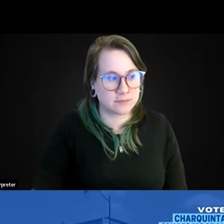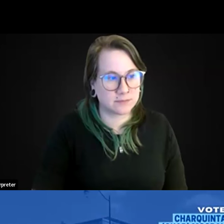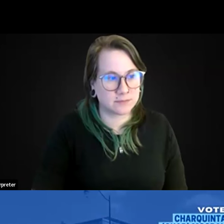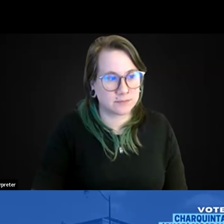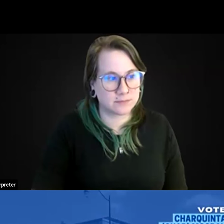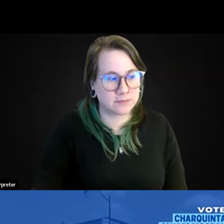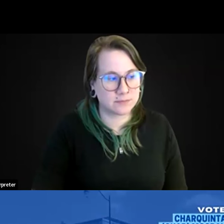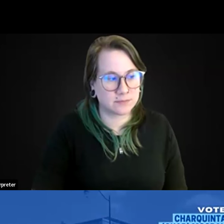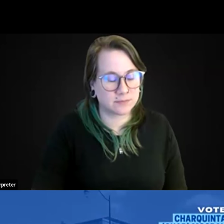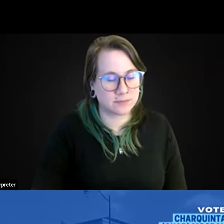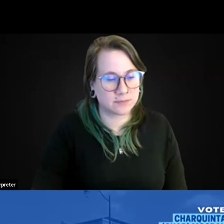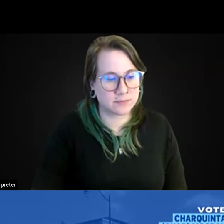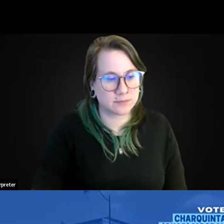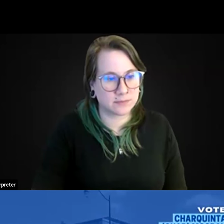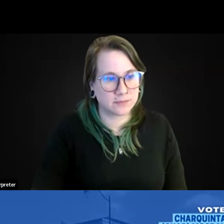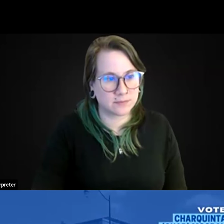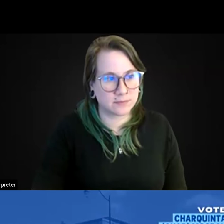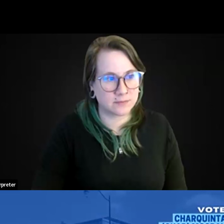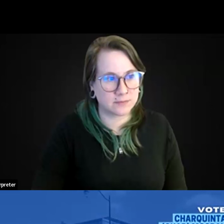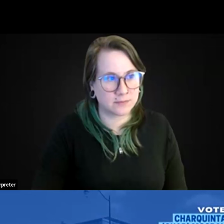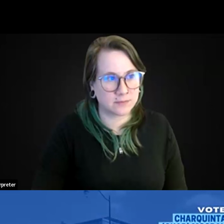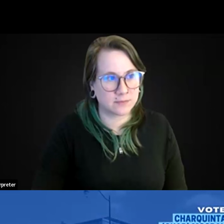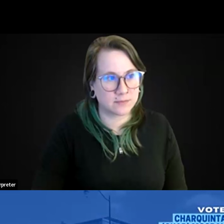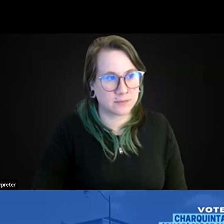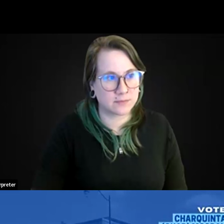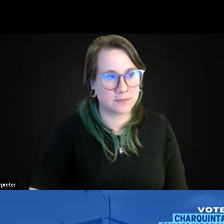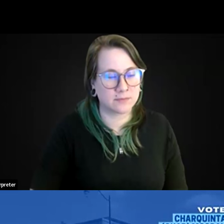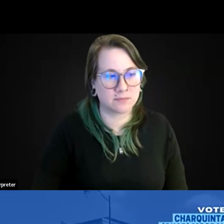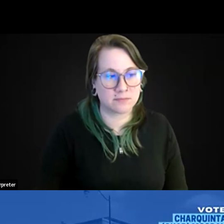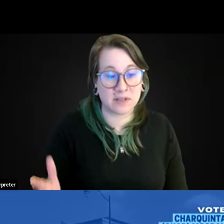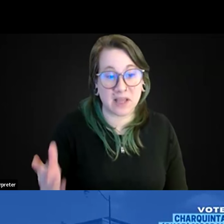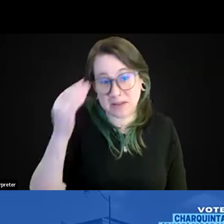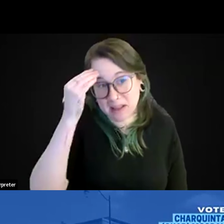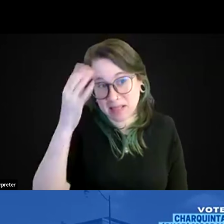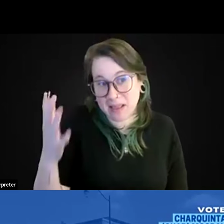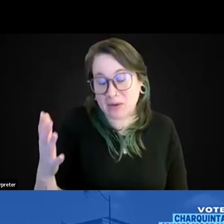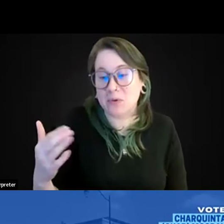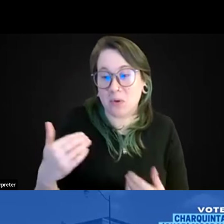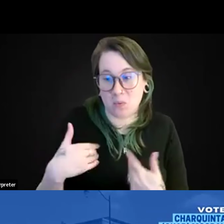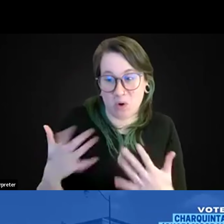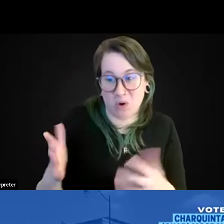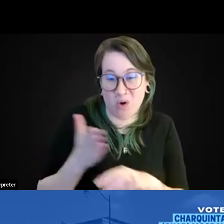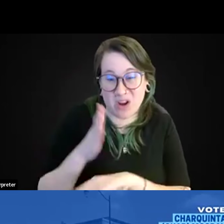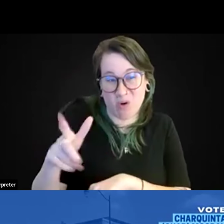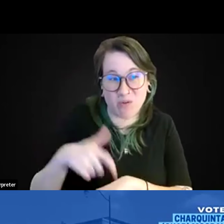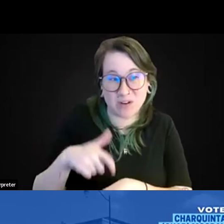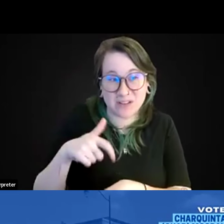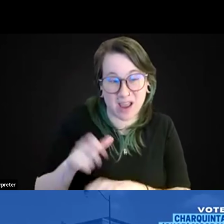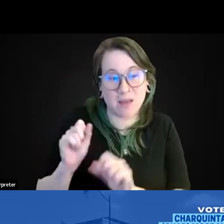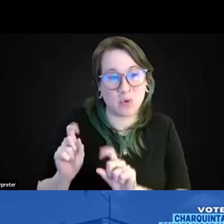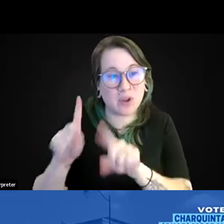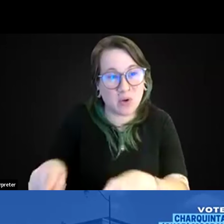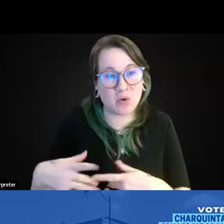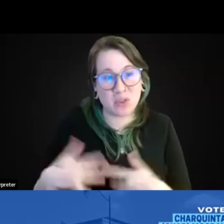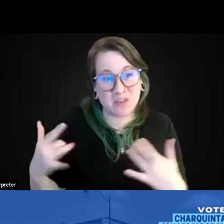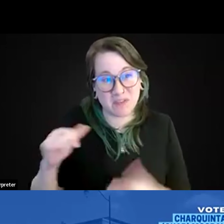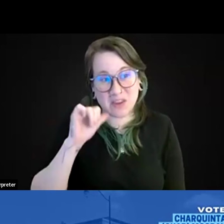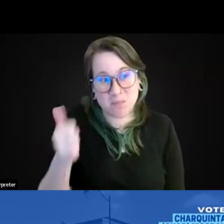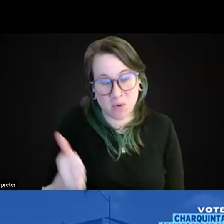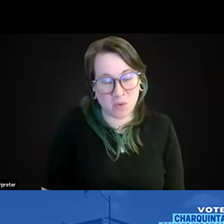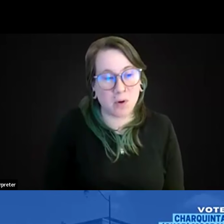Ms. Henderson, as I said, we went over our time, and you can go ahead and go to the event tomorrow. Best of luck. We have our